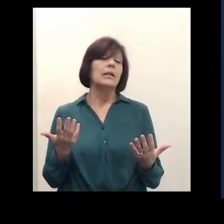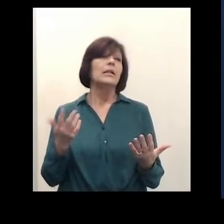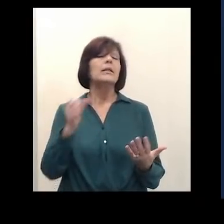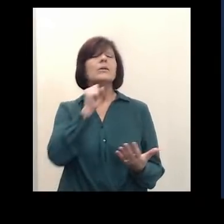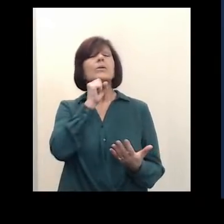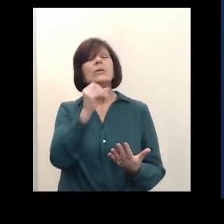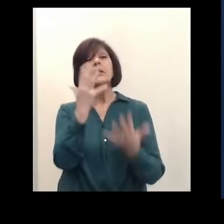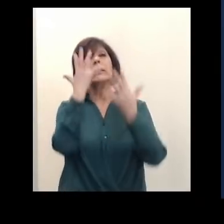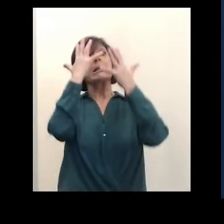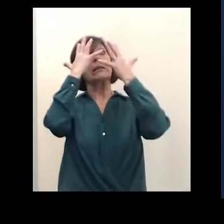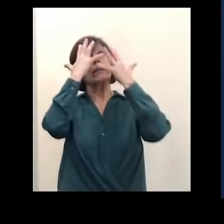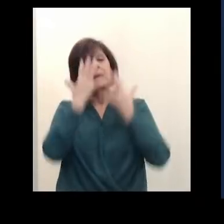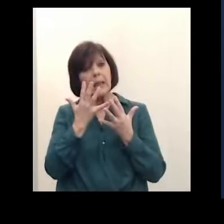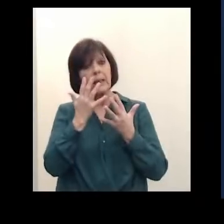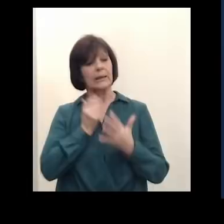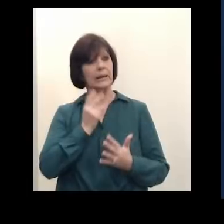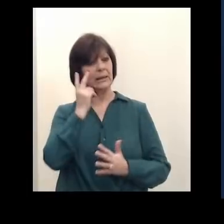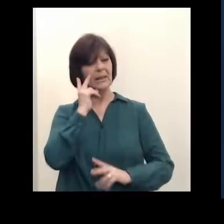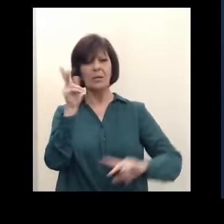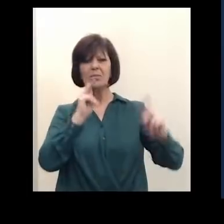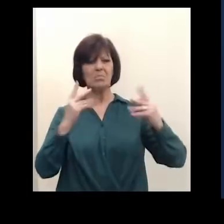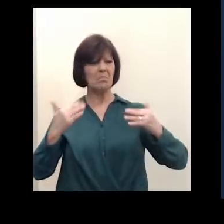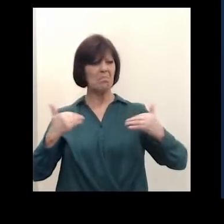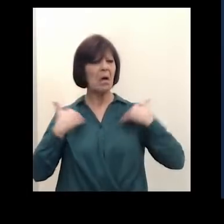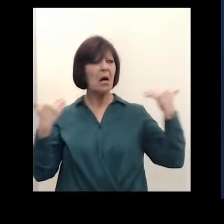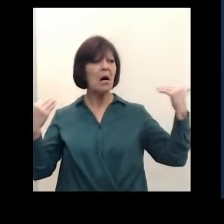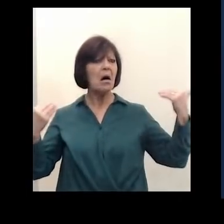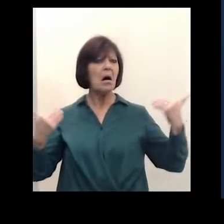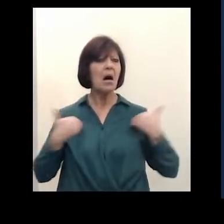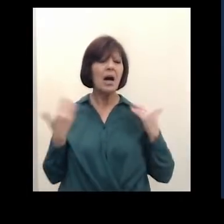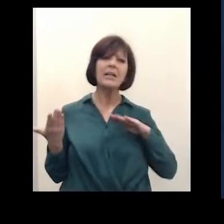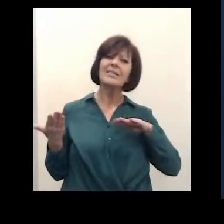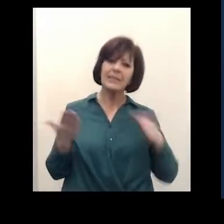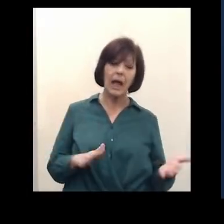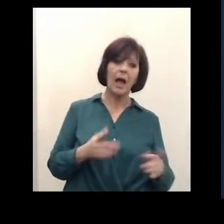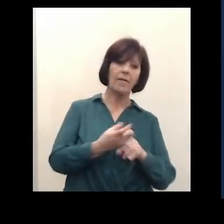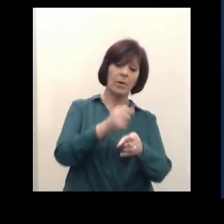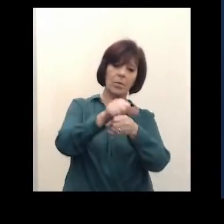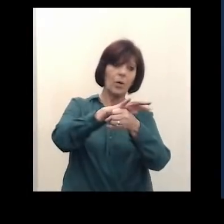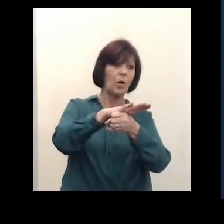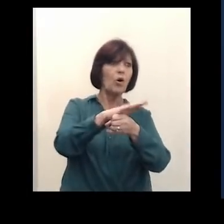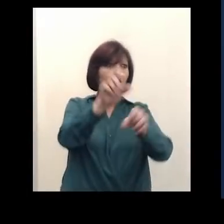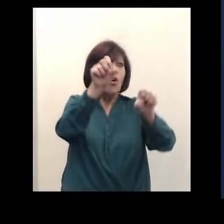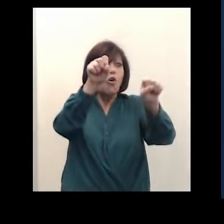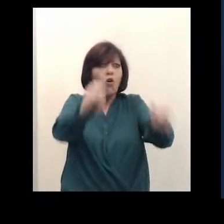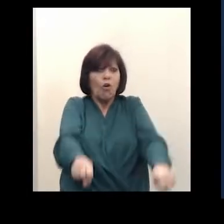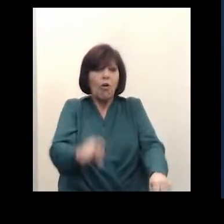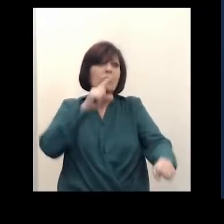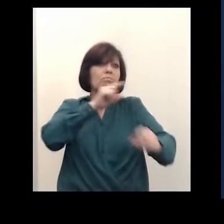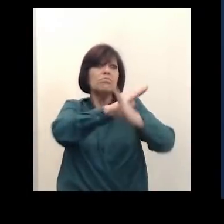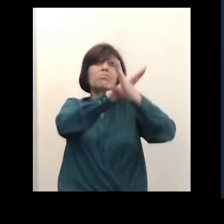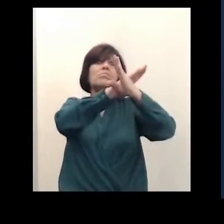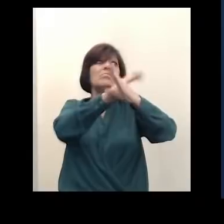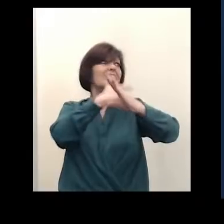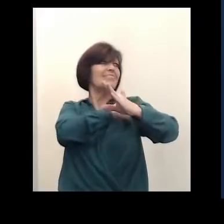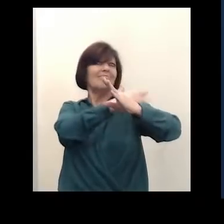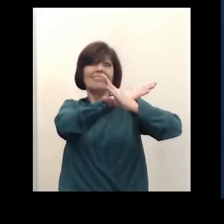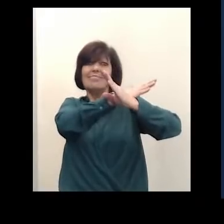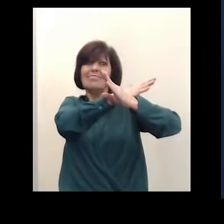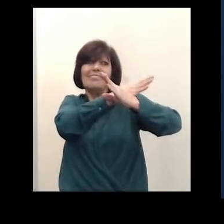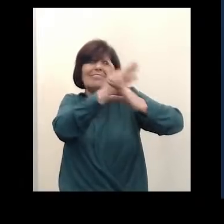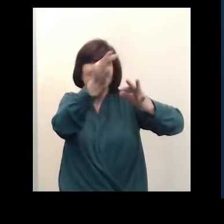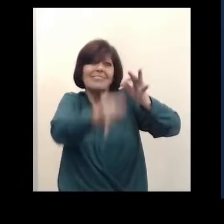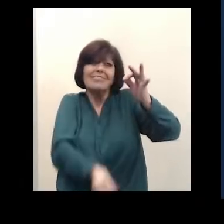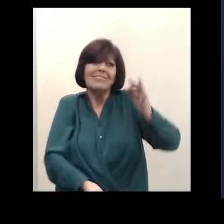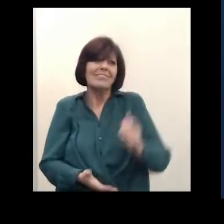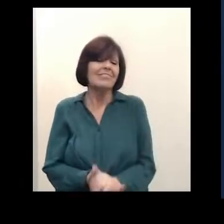see individuals in the prime of their life pass from COVID-19 who could have been protected if they had only gotten vaccinated. And